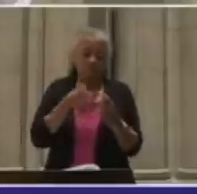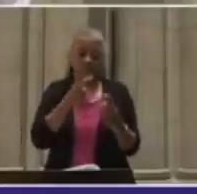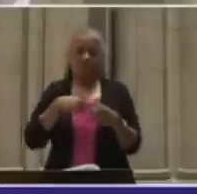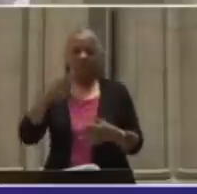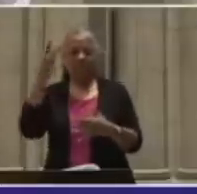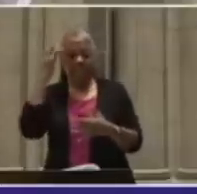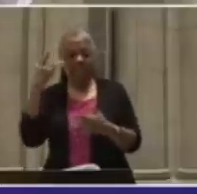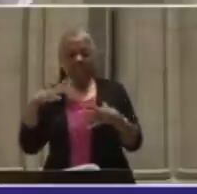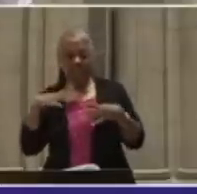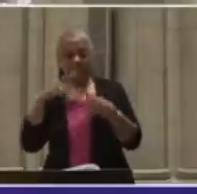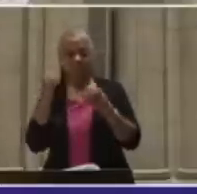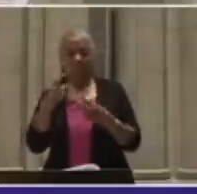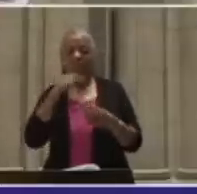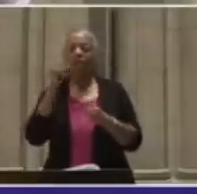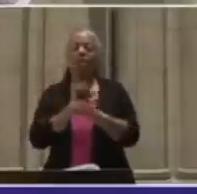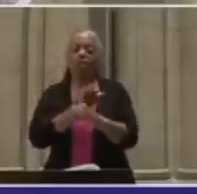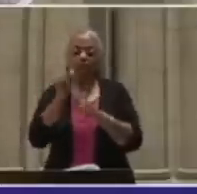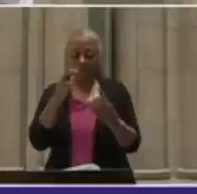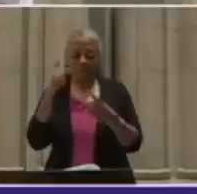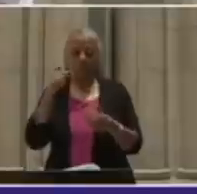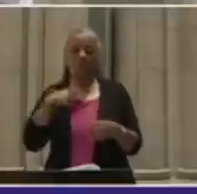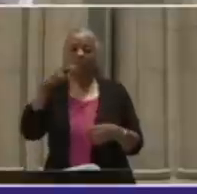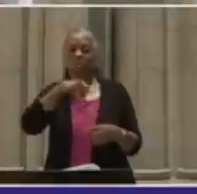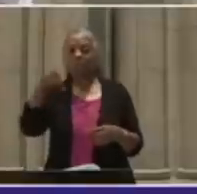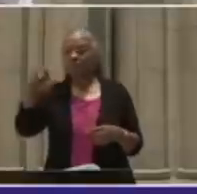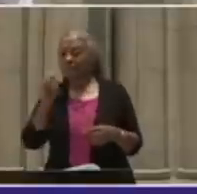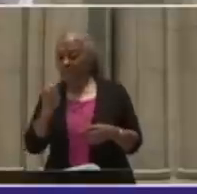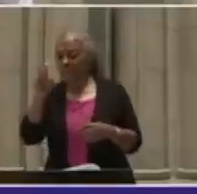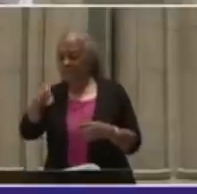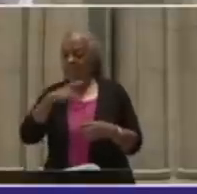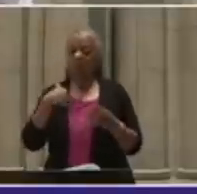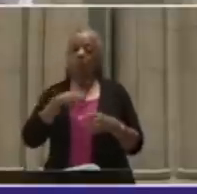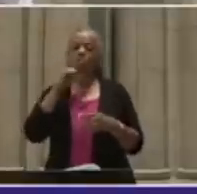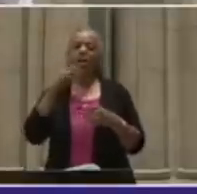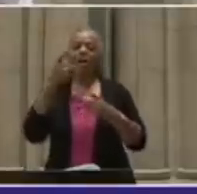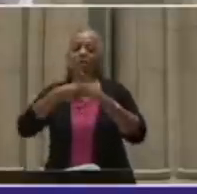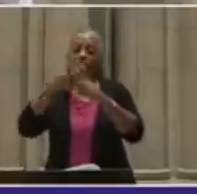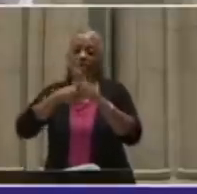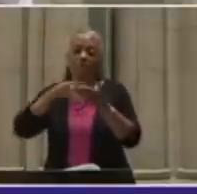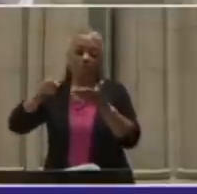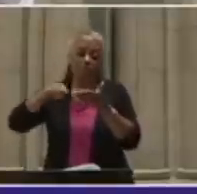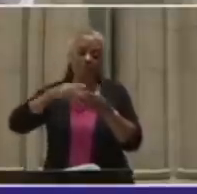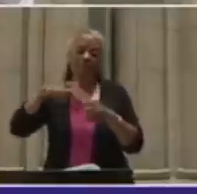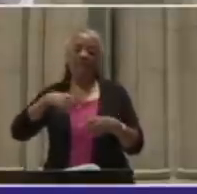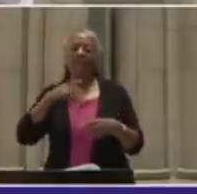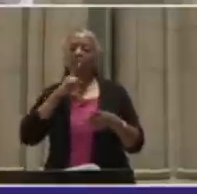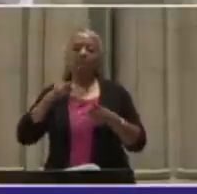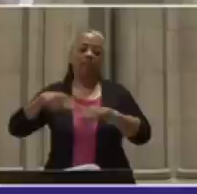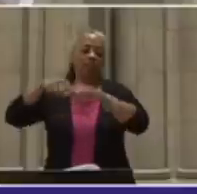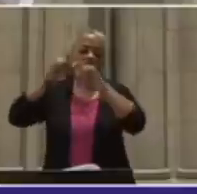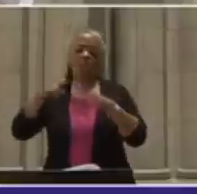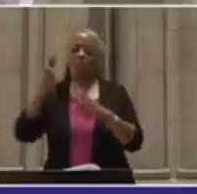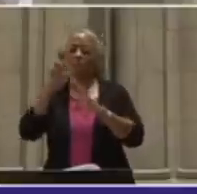everybody and unemployment for everybody. And everybody's going to have the PPEs it needs. And we're going to have rent more forgiveness and moratoriums